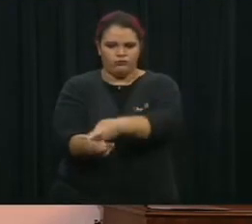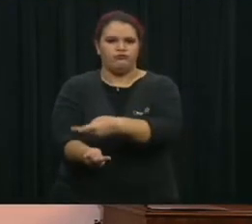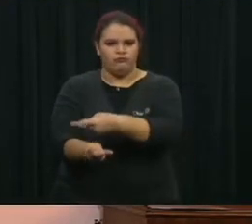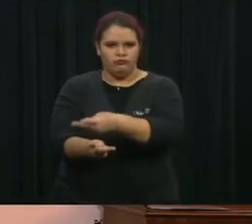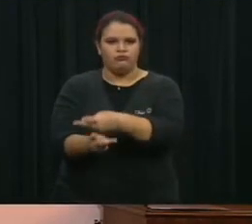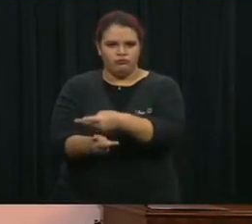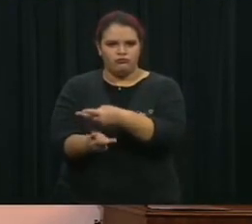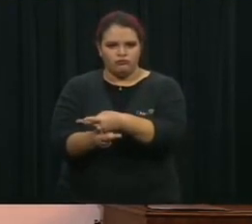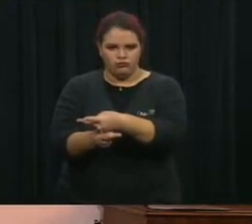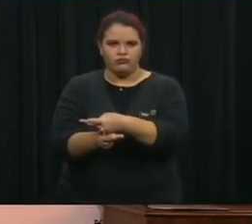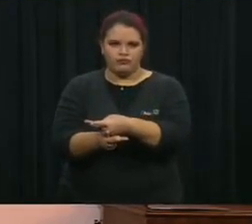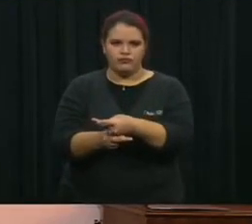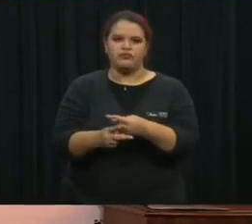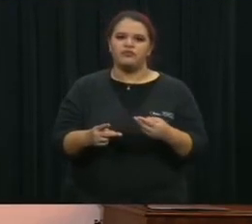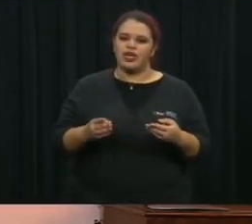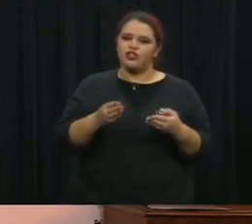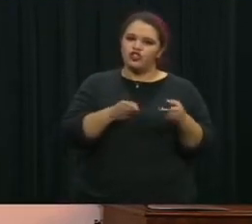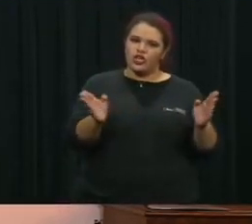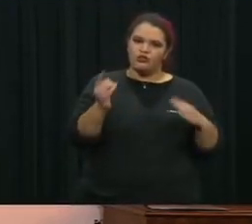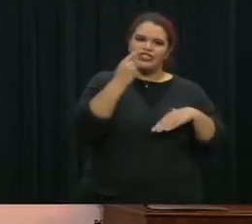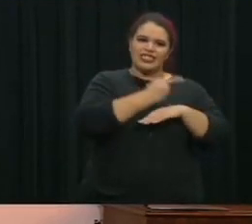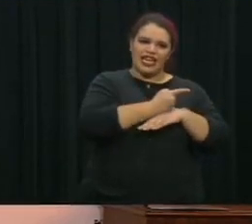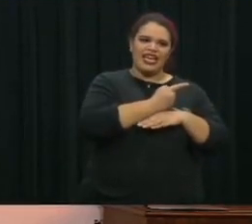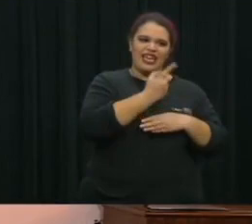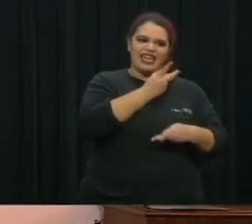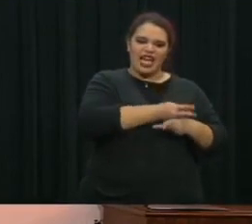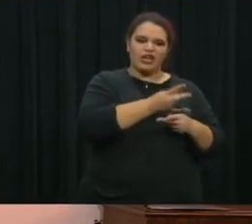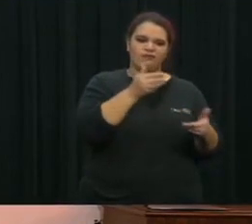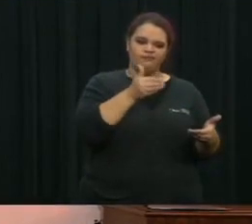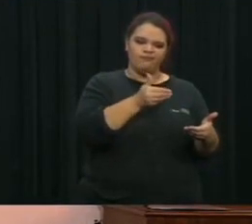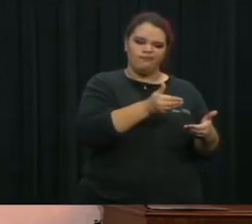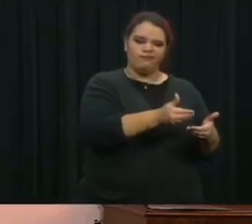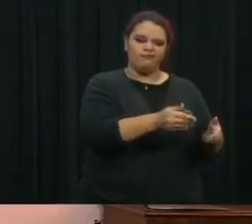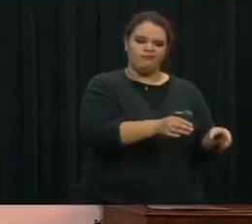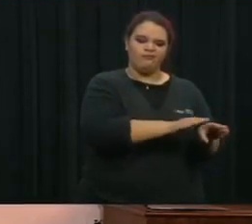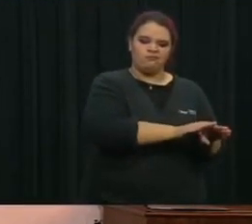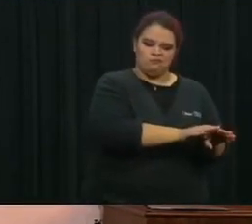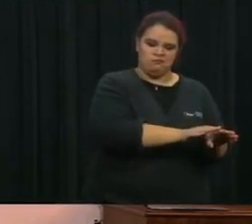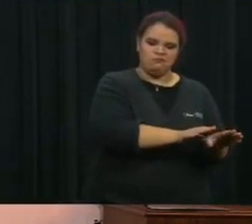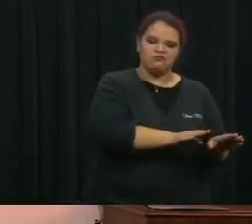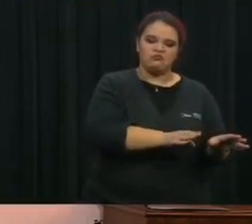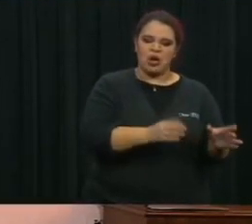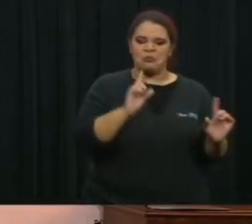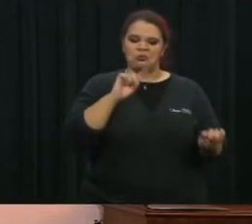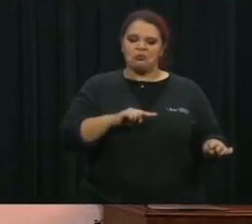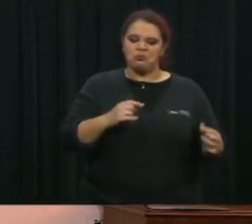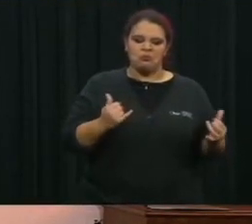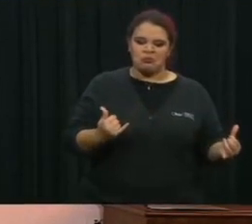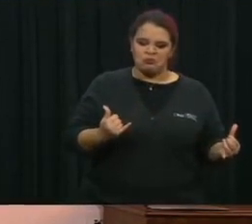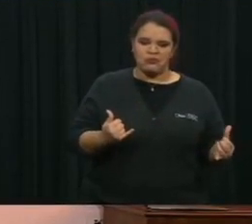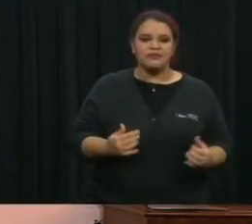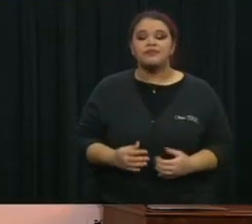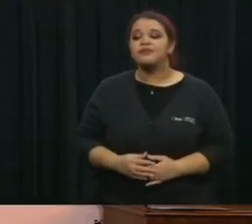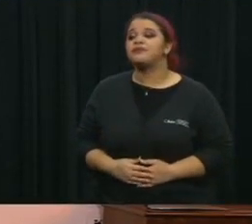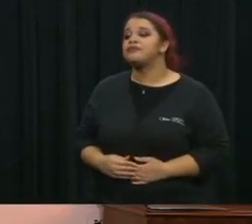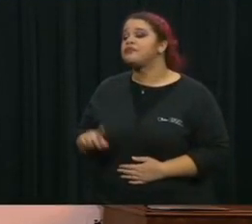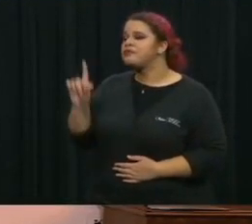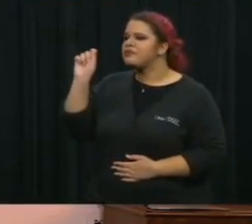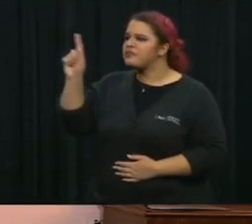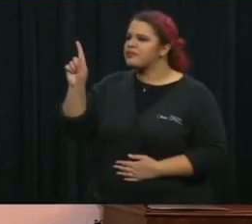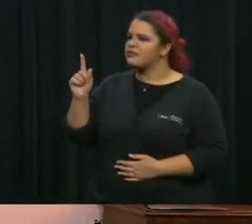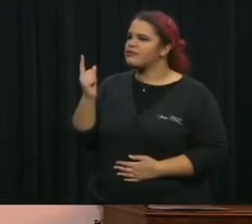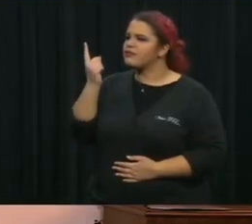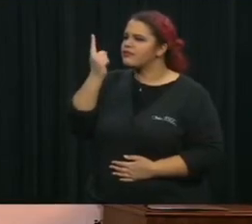from WHIZ News. Have you or are you considering any interstate travel ban? I know